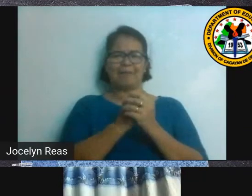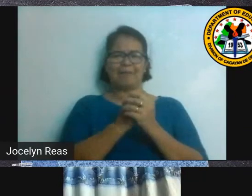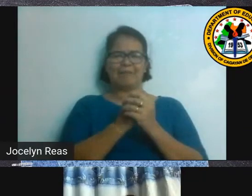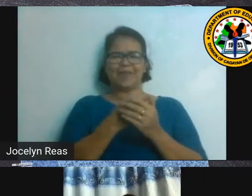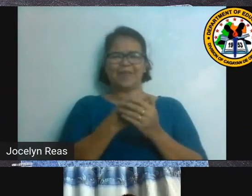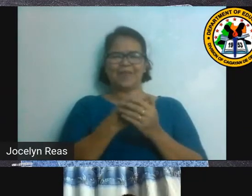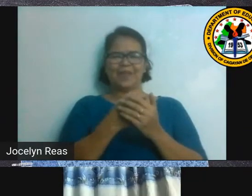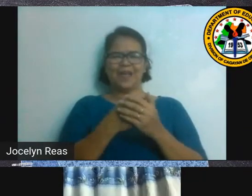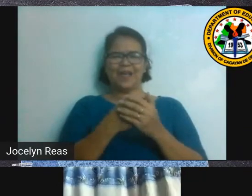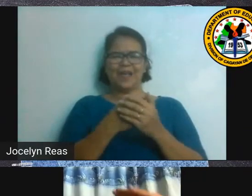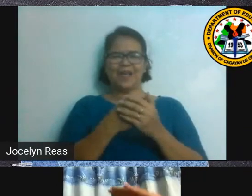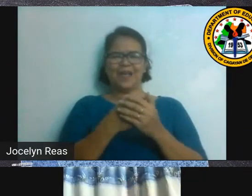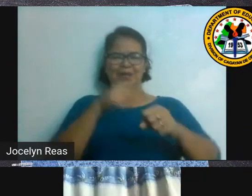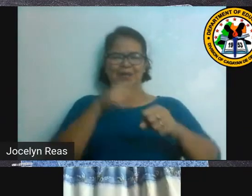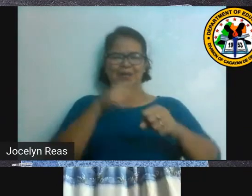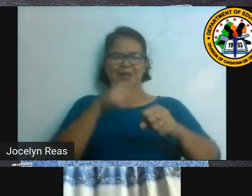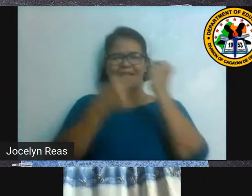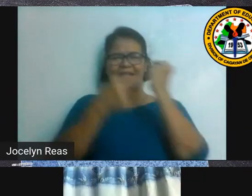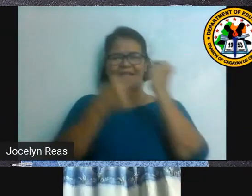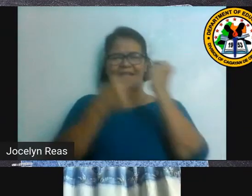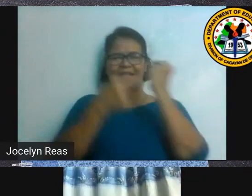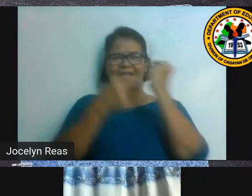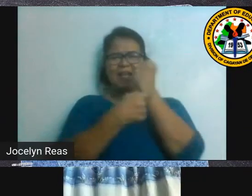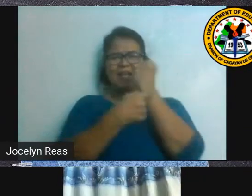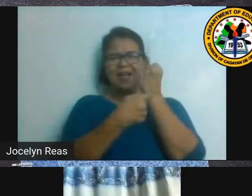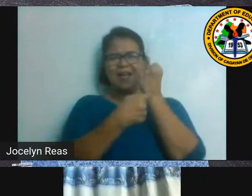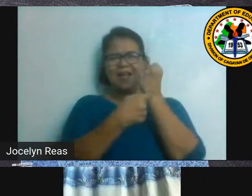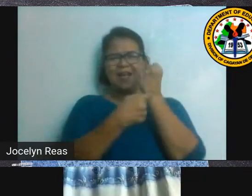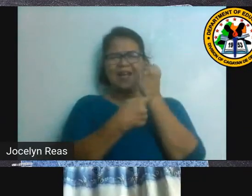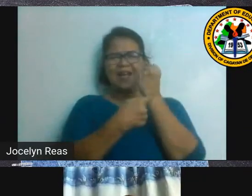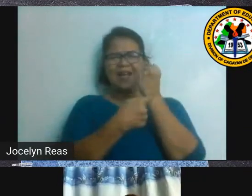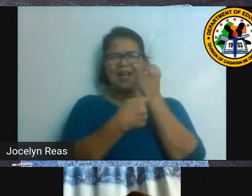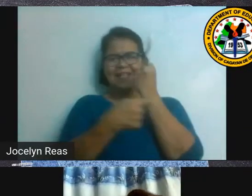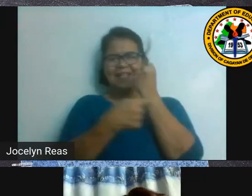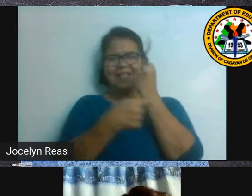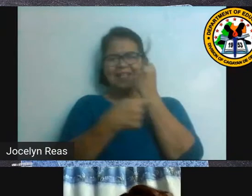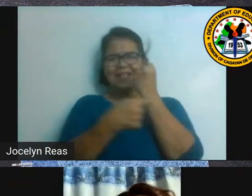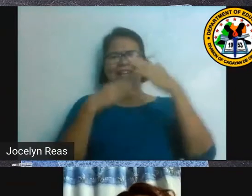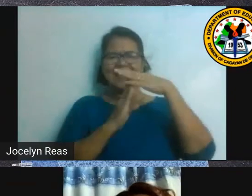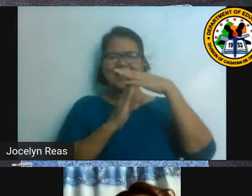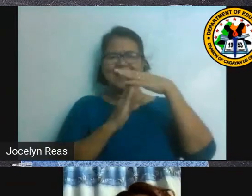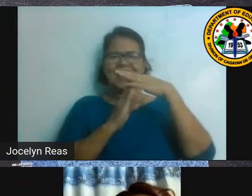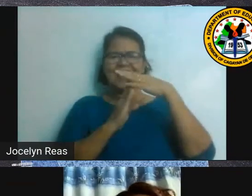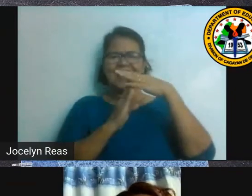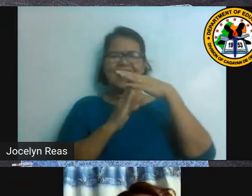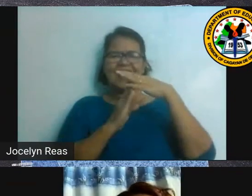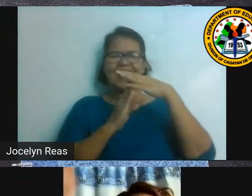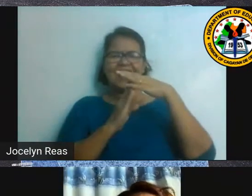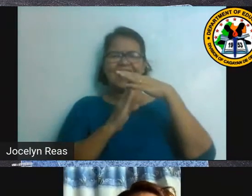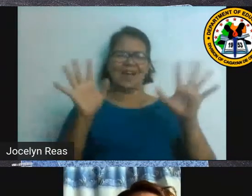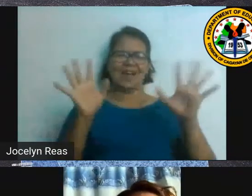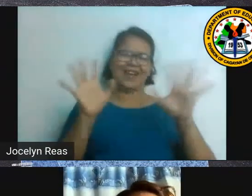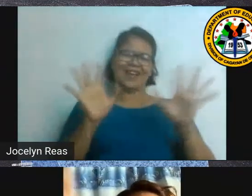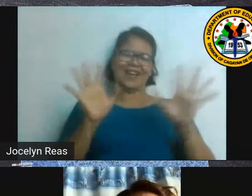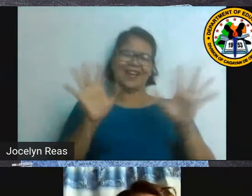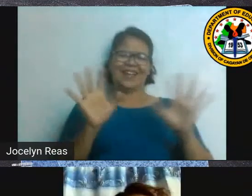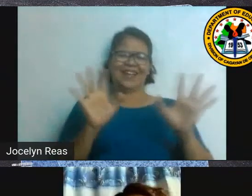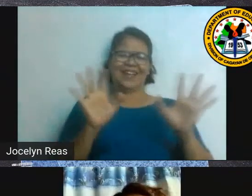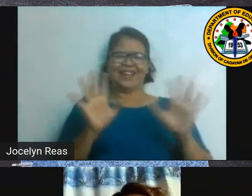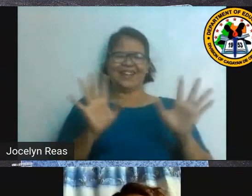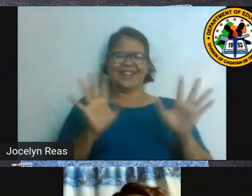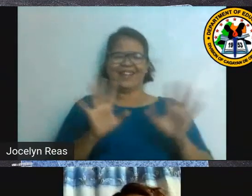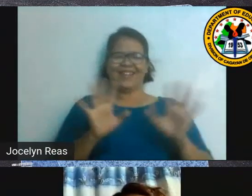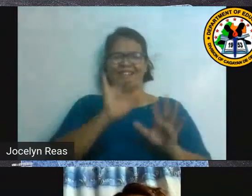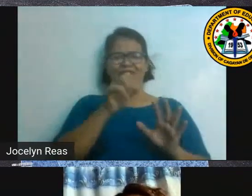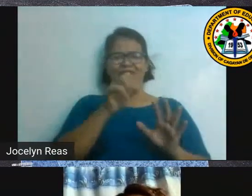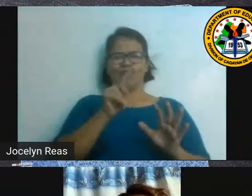o'clock, it's Tech O'Clock! Goodbye! Bye everyone! See you po June 8. See you po June